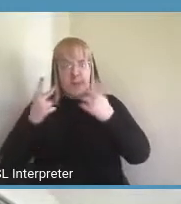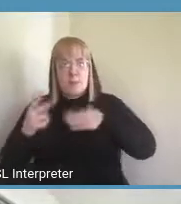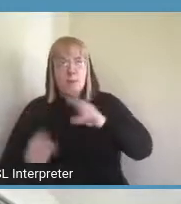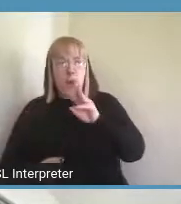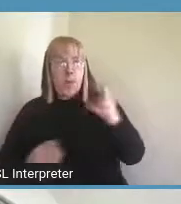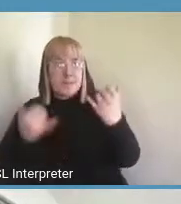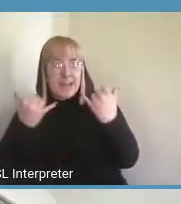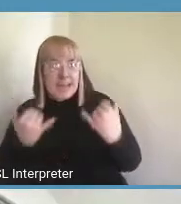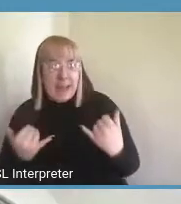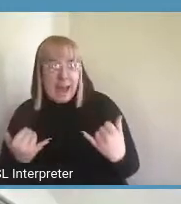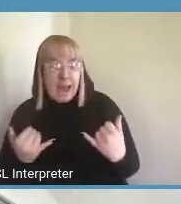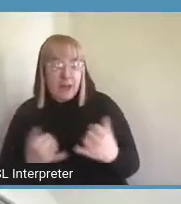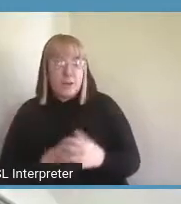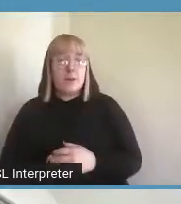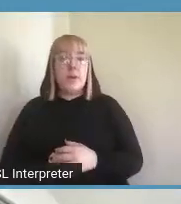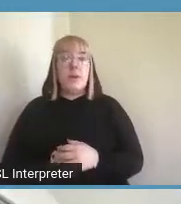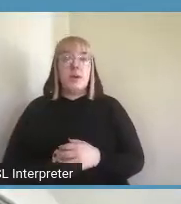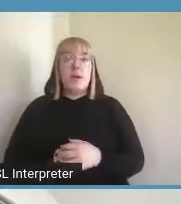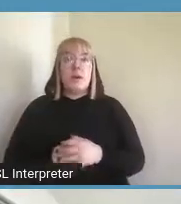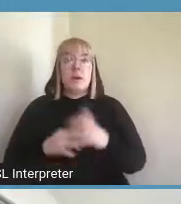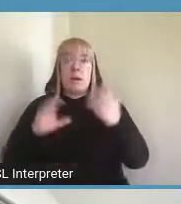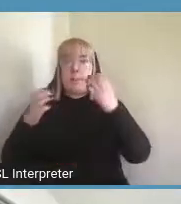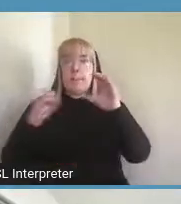people I want to visit in the future.